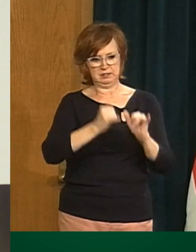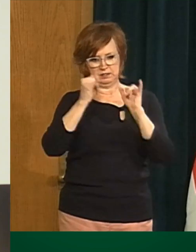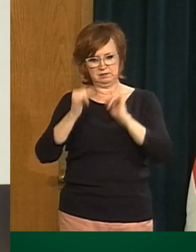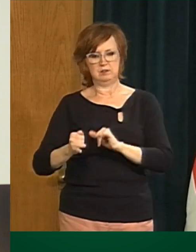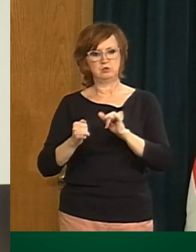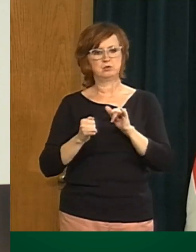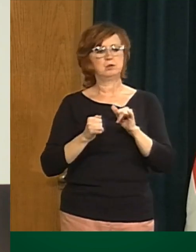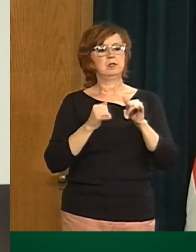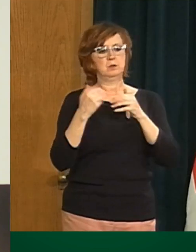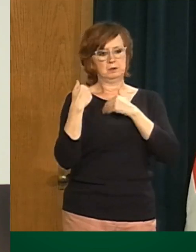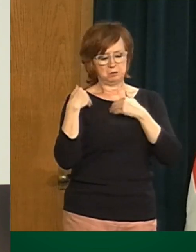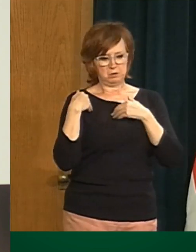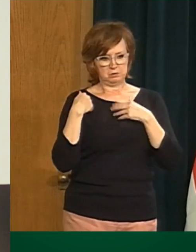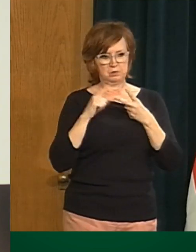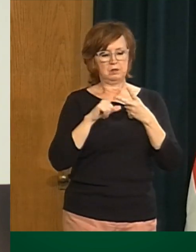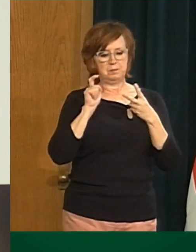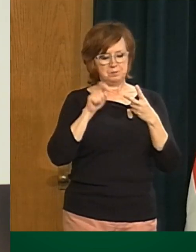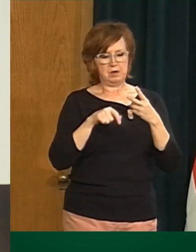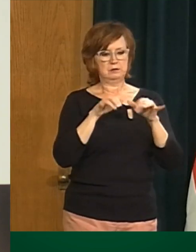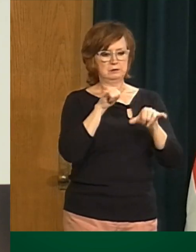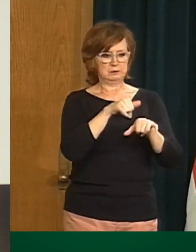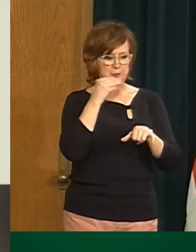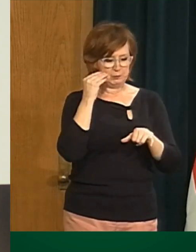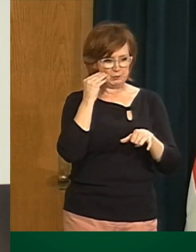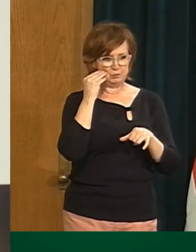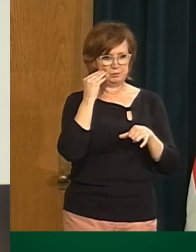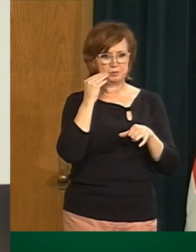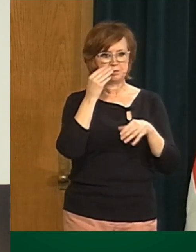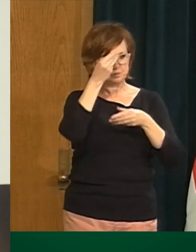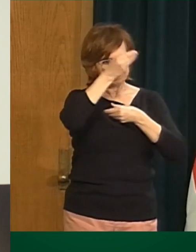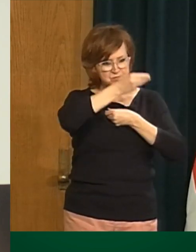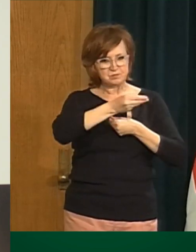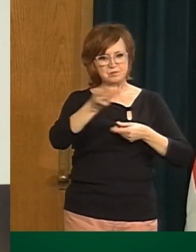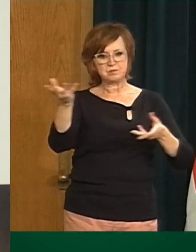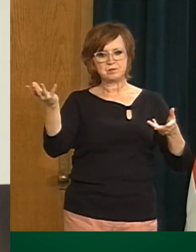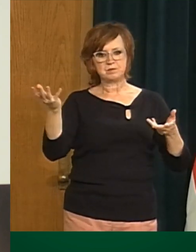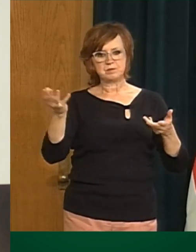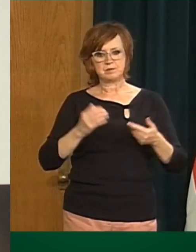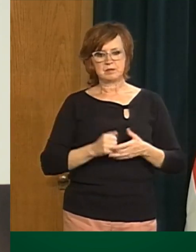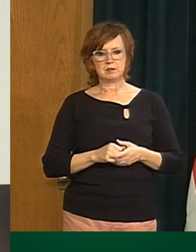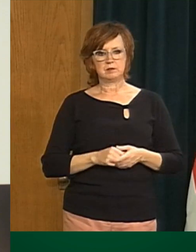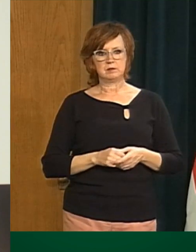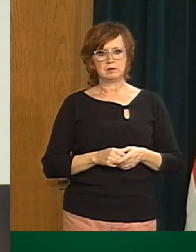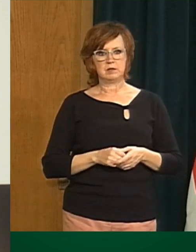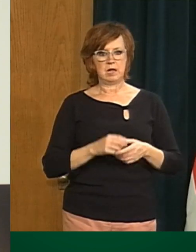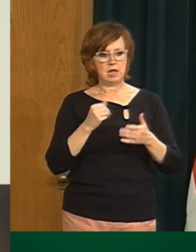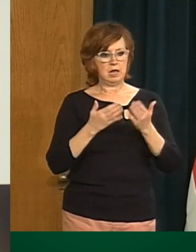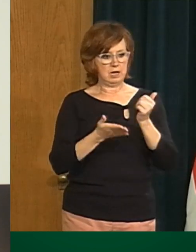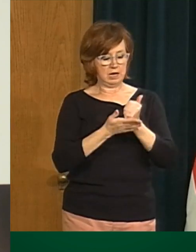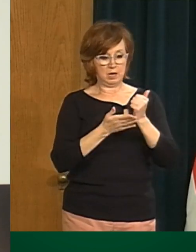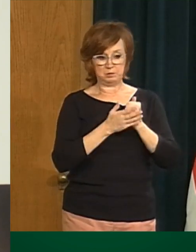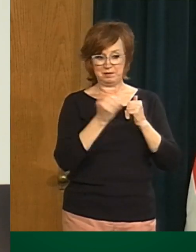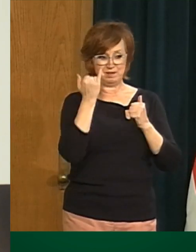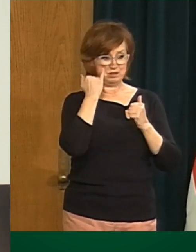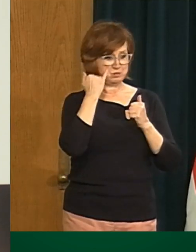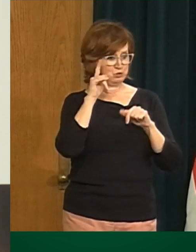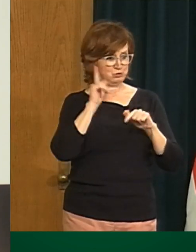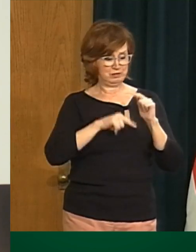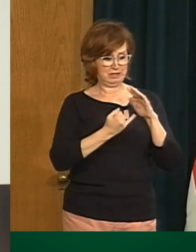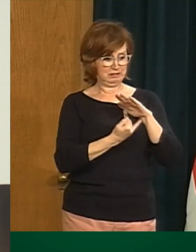to self-isolate if a case or a contact, if that's not possible in the immediate household. Do you have a follow-up,